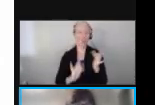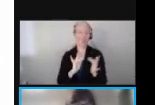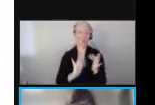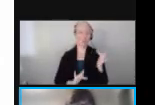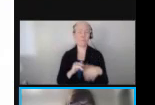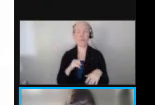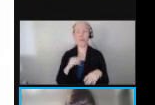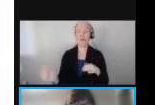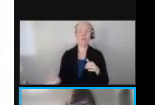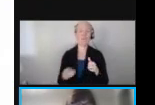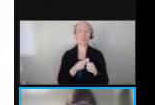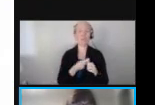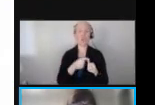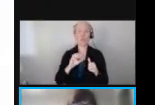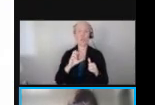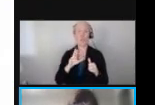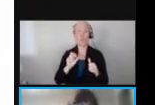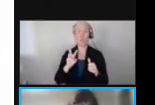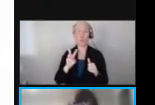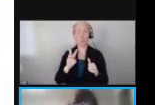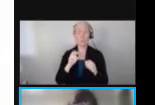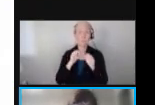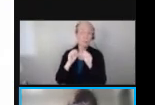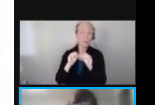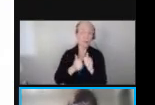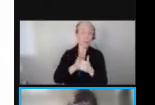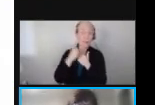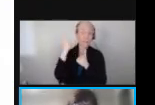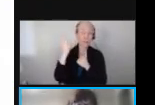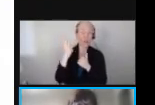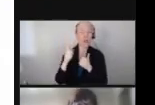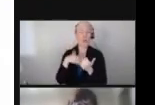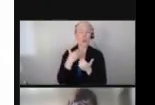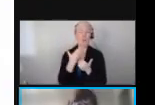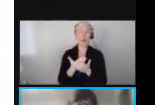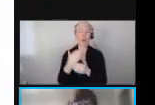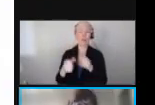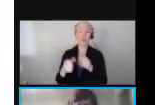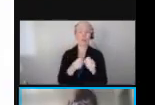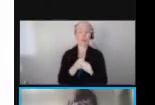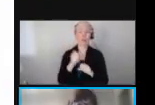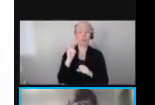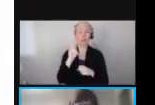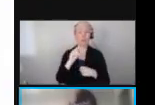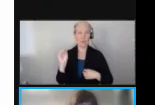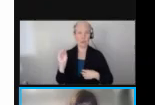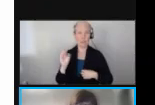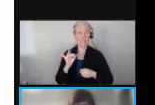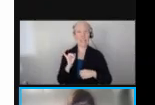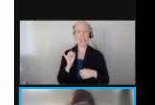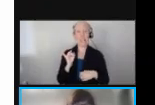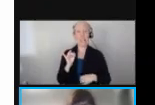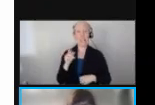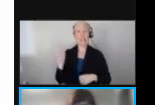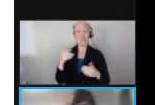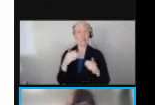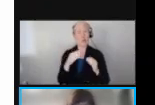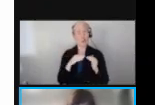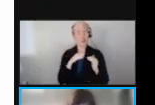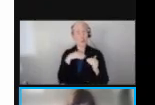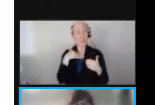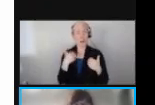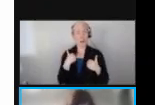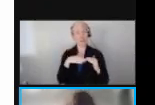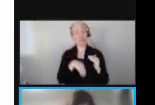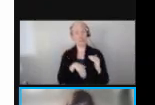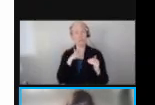permanent residents came in 2000. So if you're younger than 20 years old, you've never been alive in a time where we didn't have people permanently